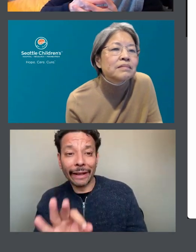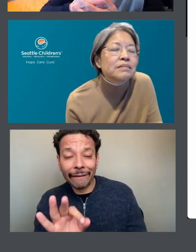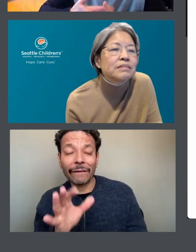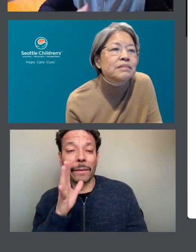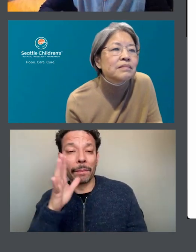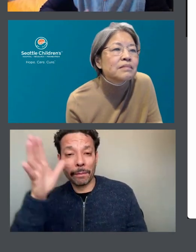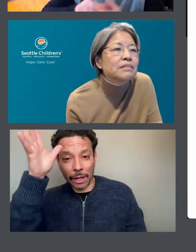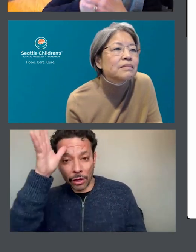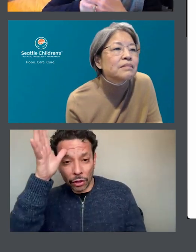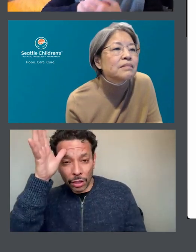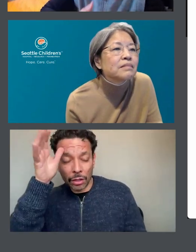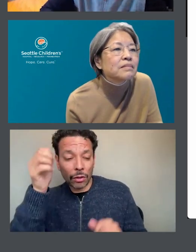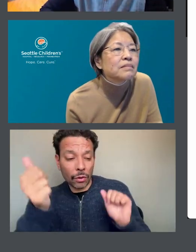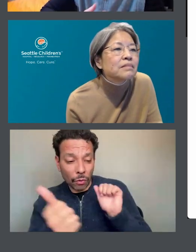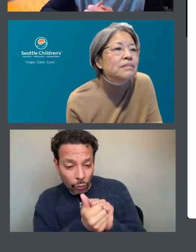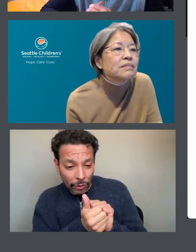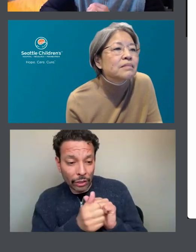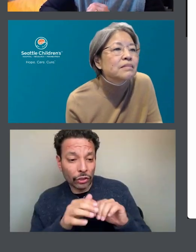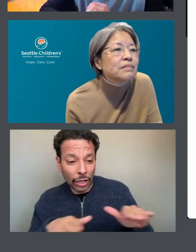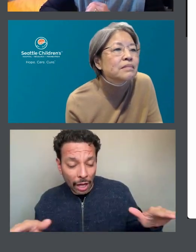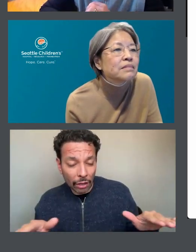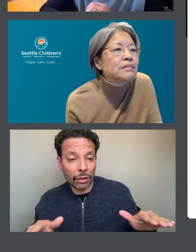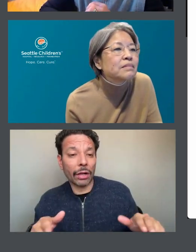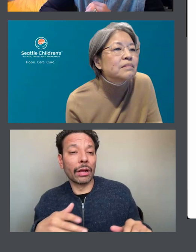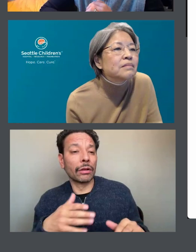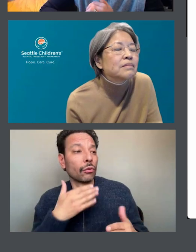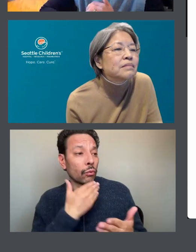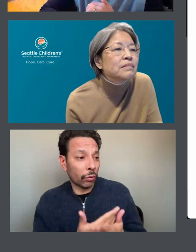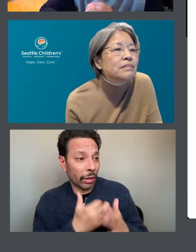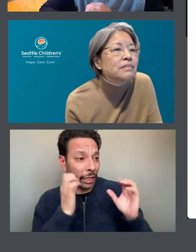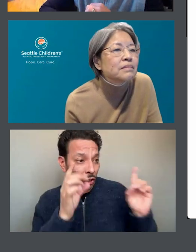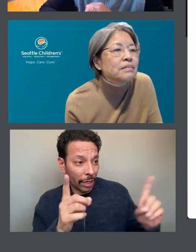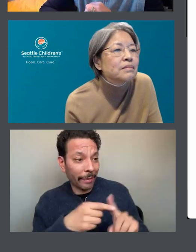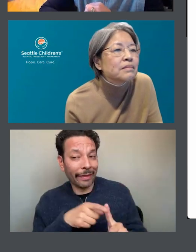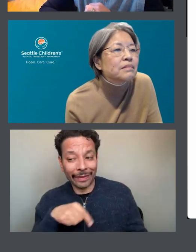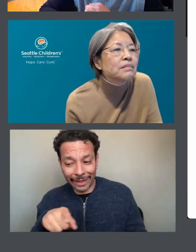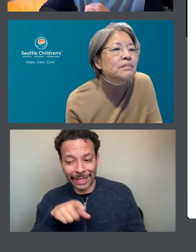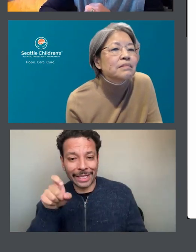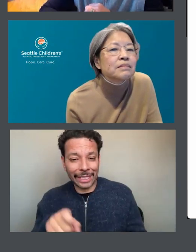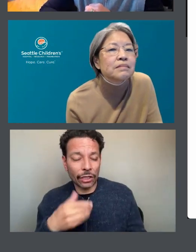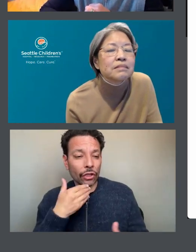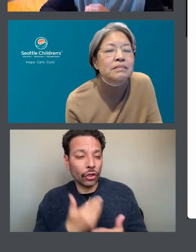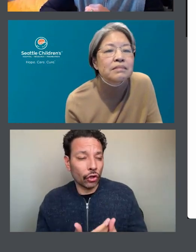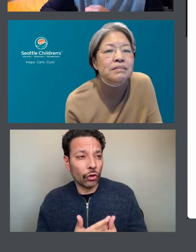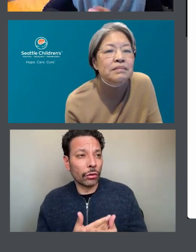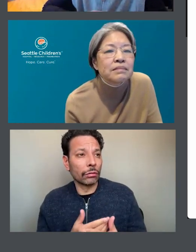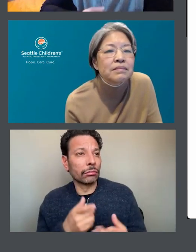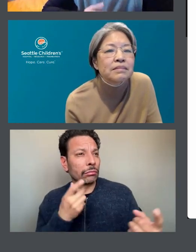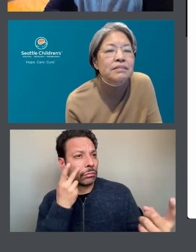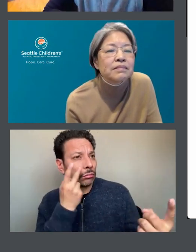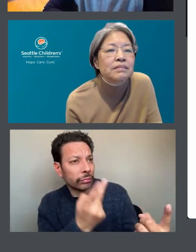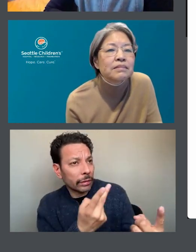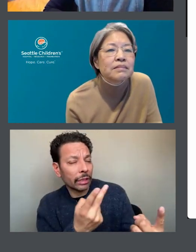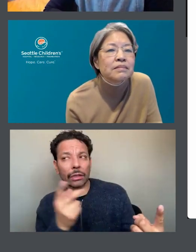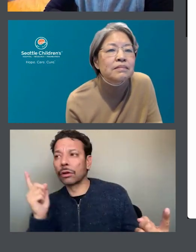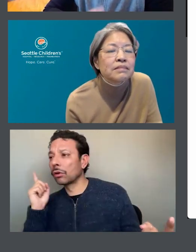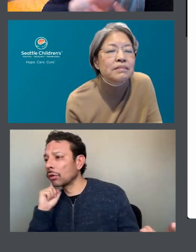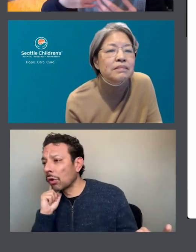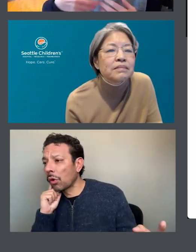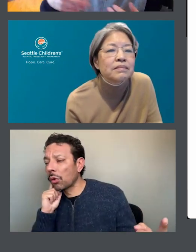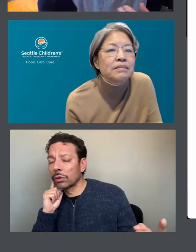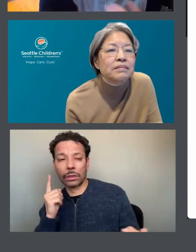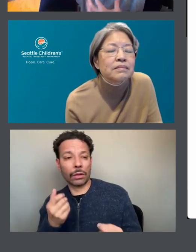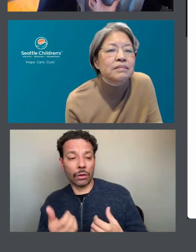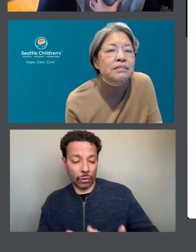is with their child, is well educated about the need for good signal to noise ratio, and is holding them